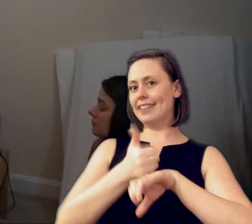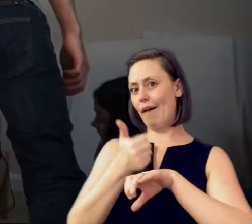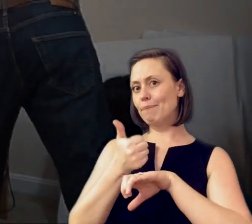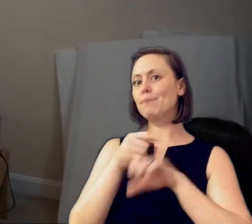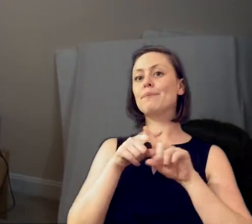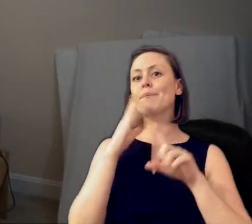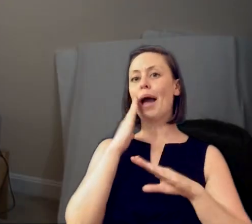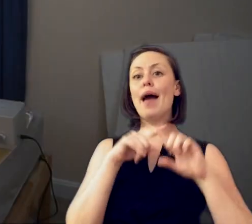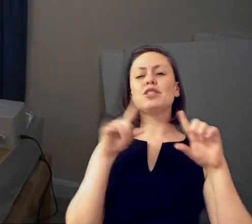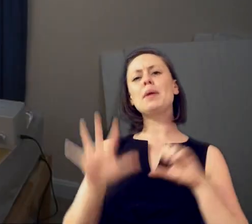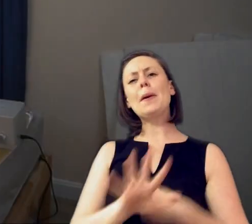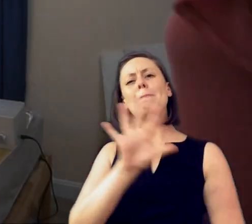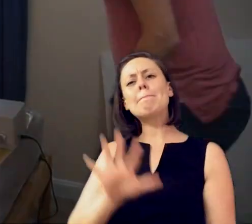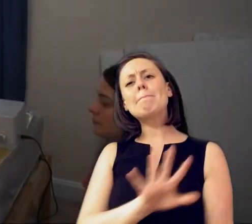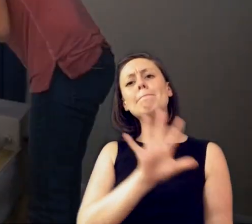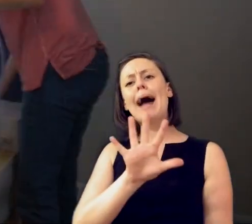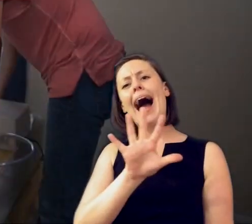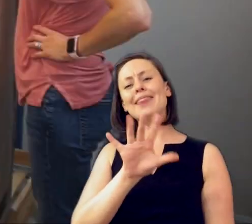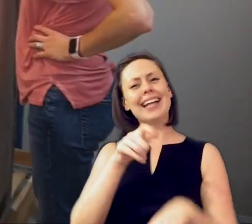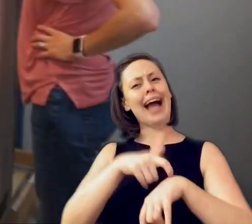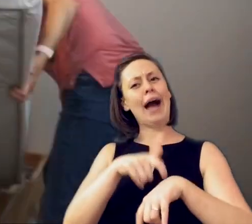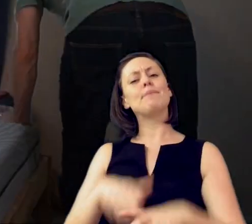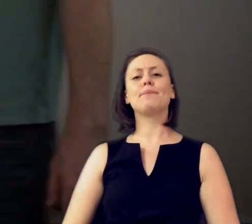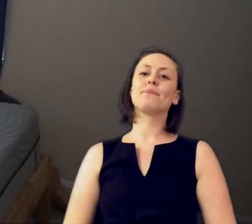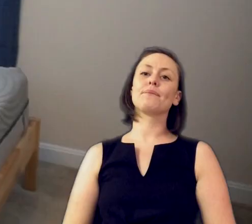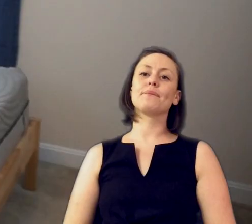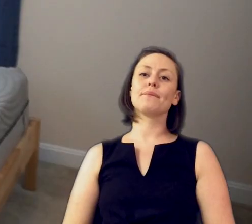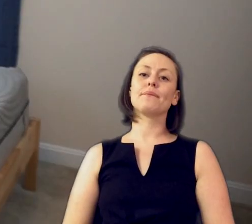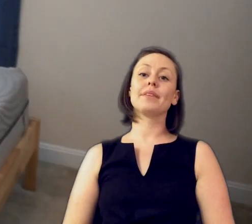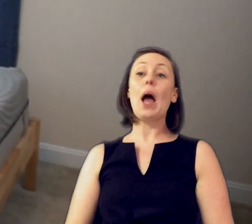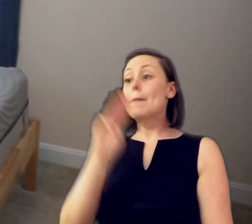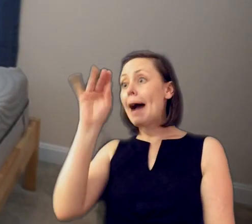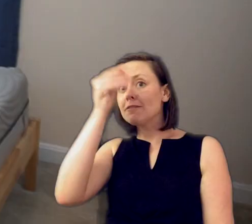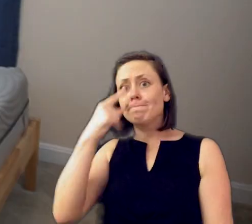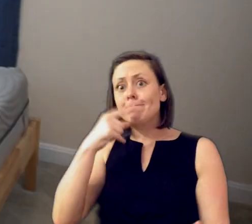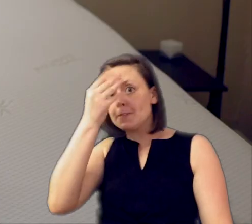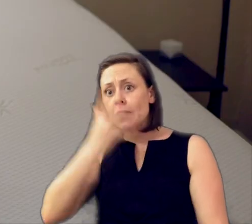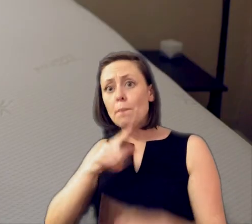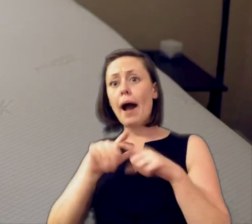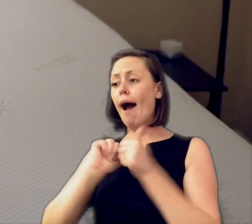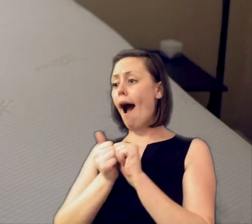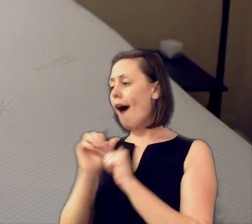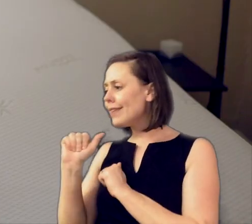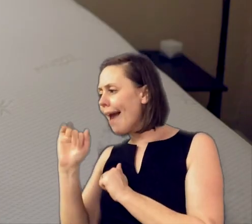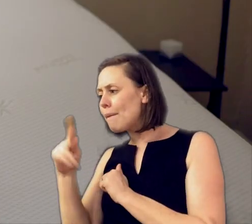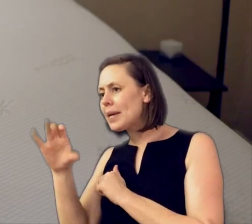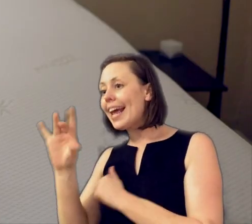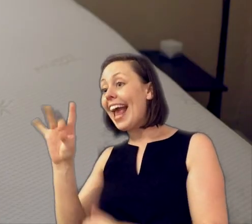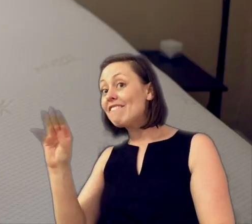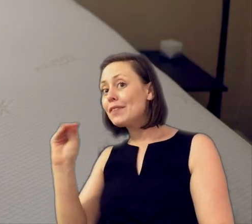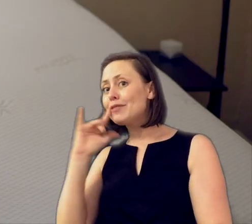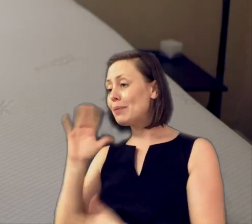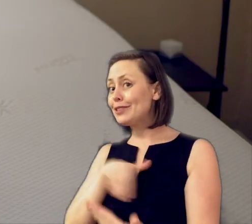bed up, it should take roughly around that amount of time. Hey Mike, could you tell us about how the AirPedic